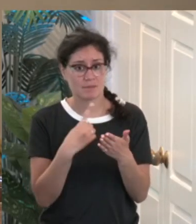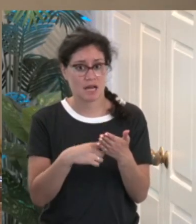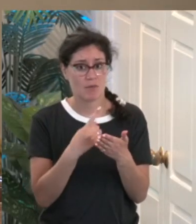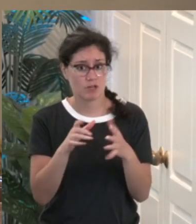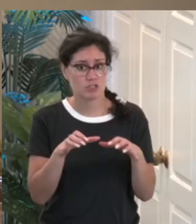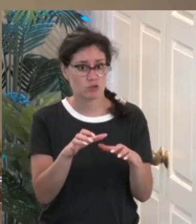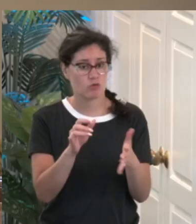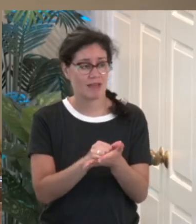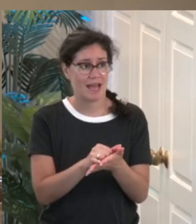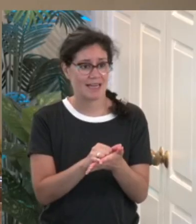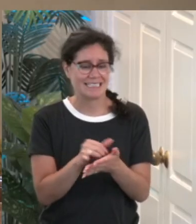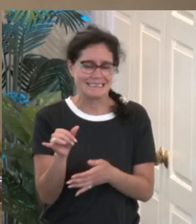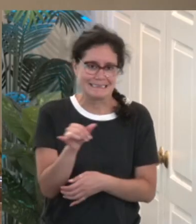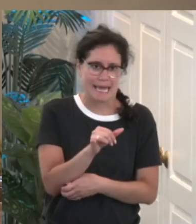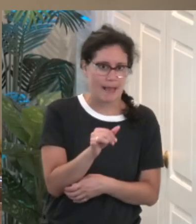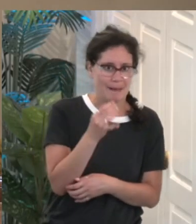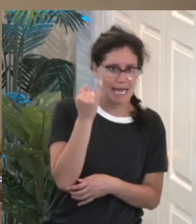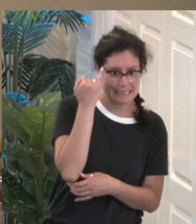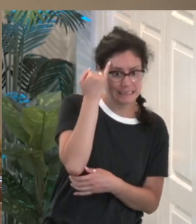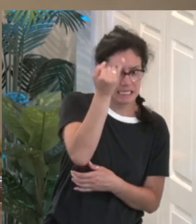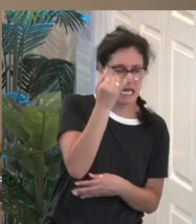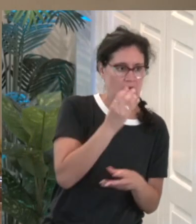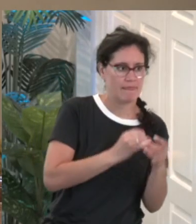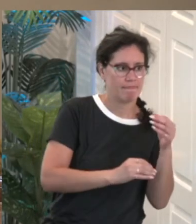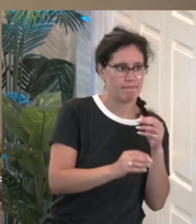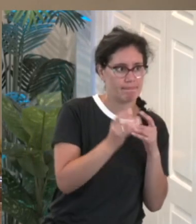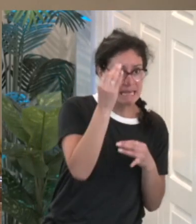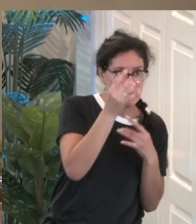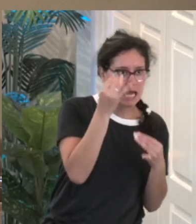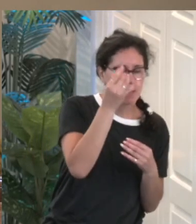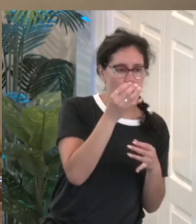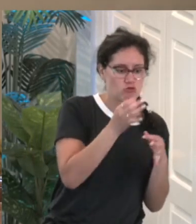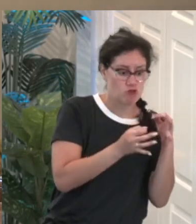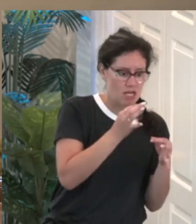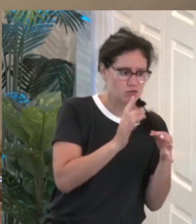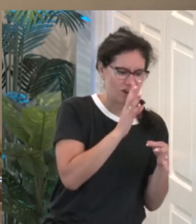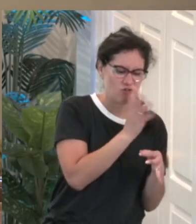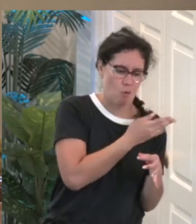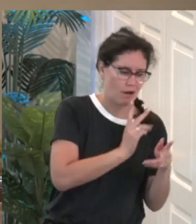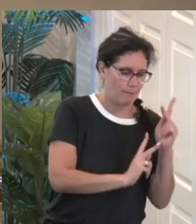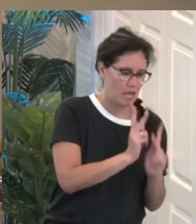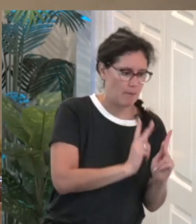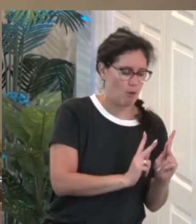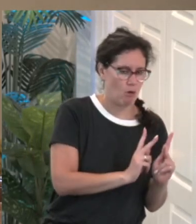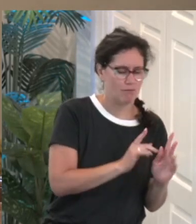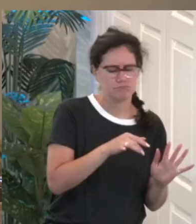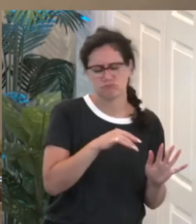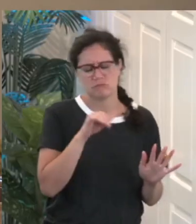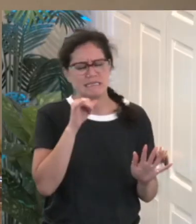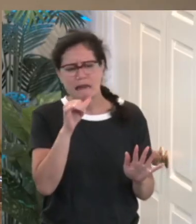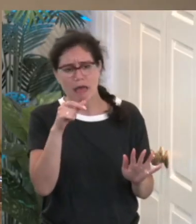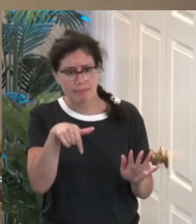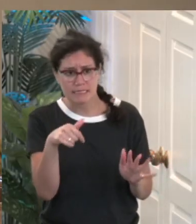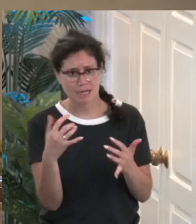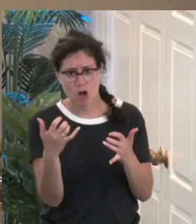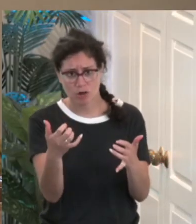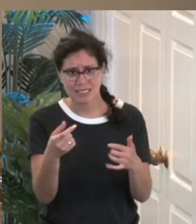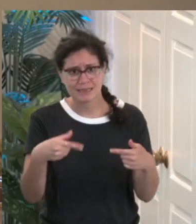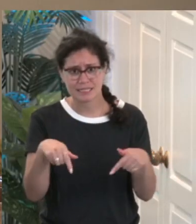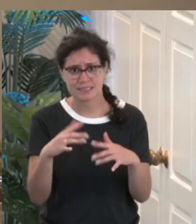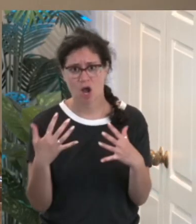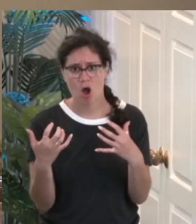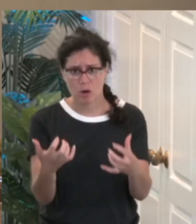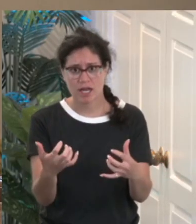same field of justice, we ignore people who need our help. Not this congregation. Not this congregation. Because this